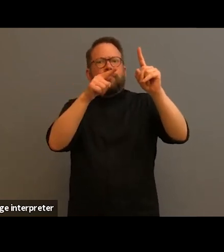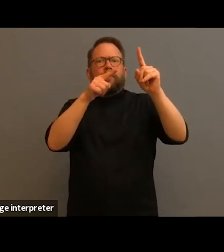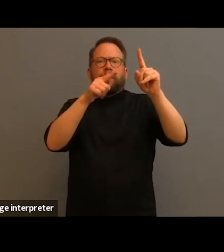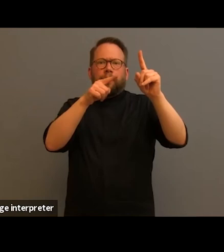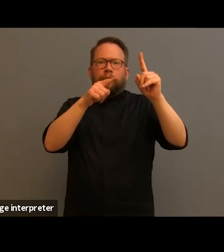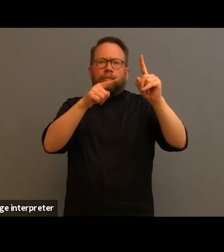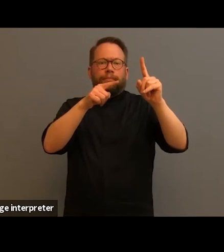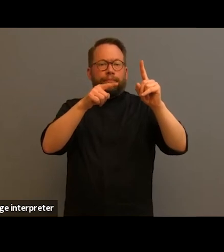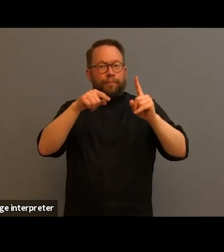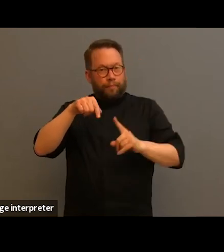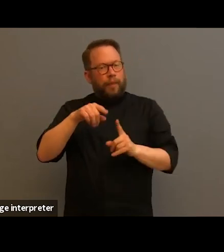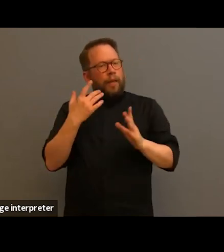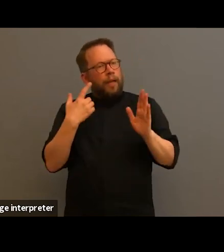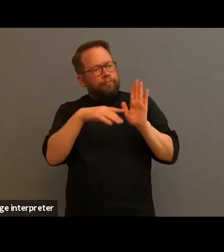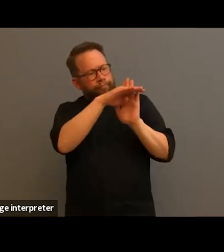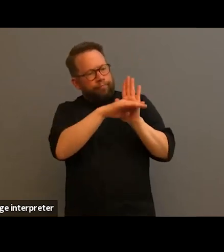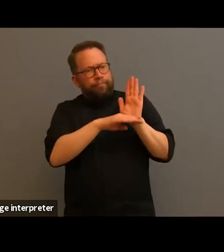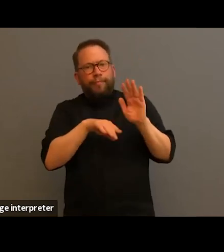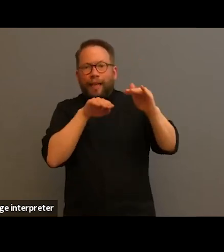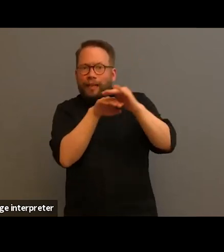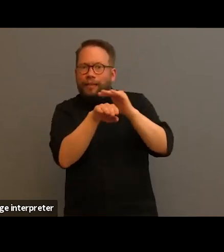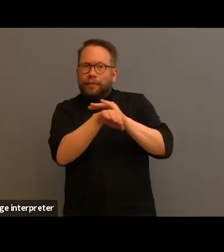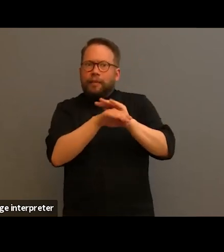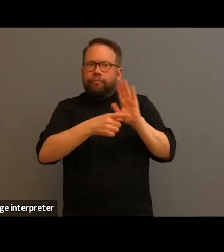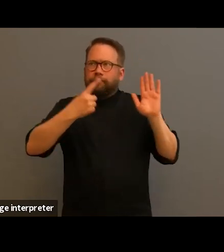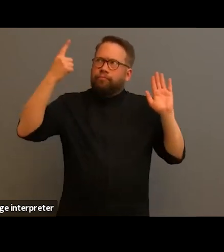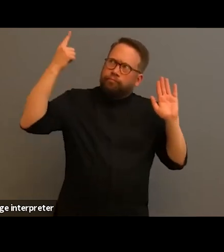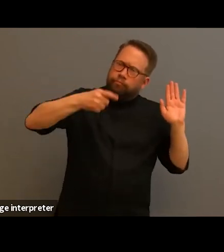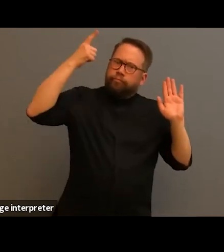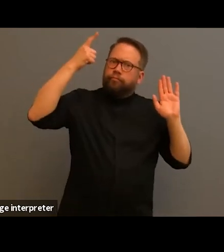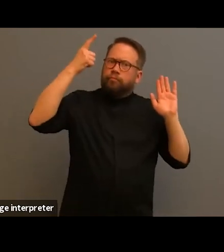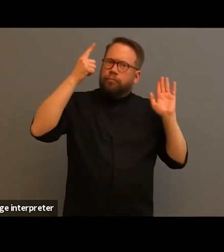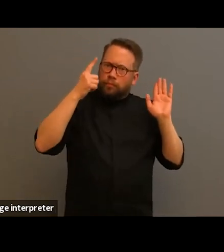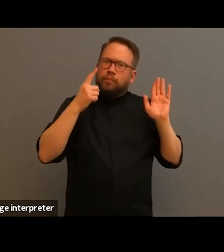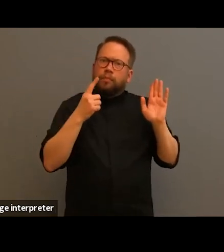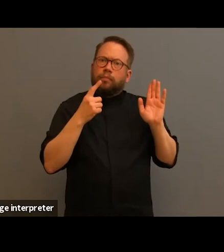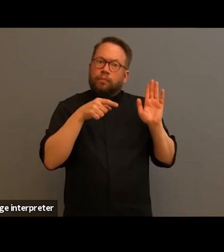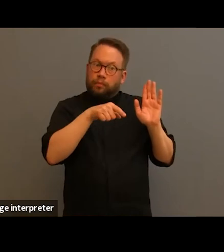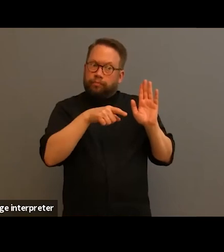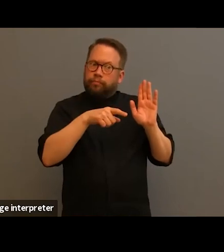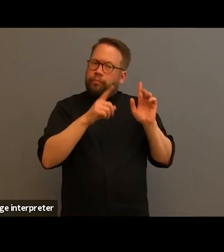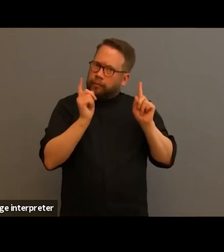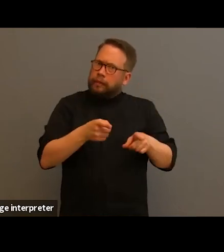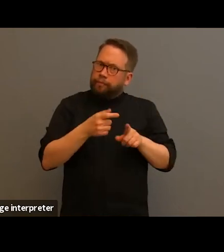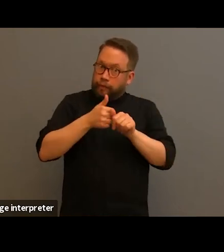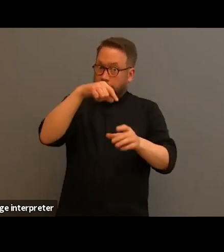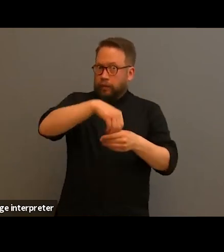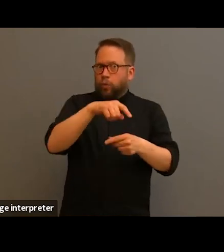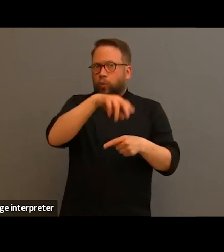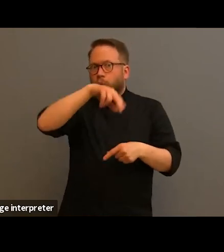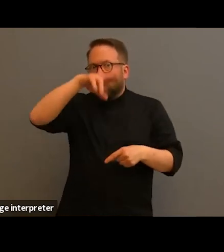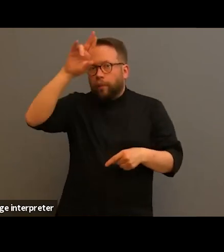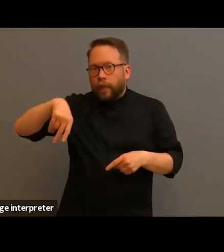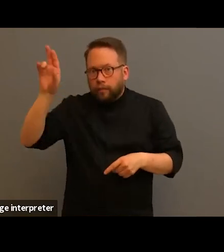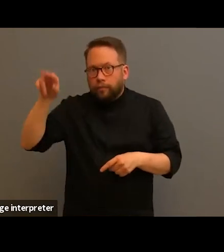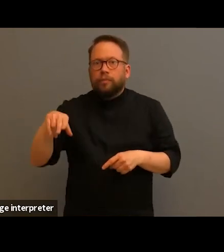law, it will also overall improve Norway's obligation under the CRP. Especially, we expect